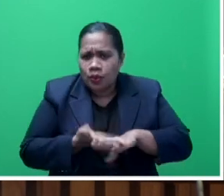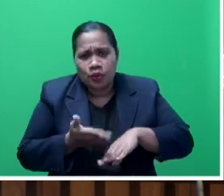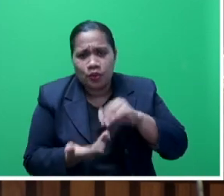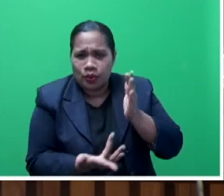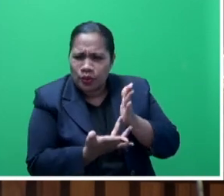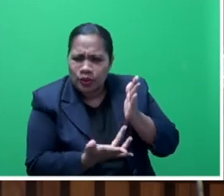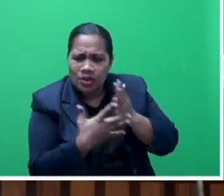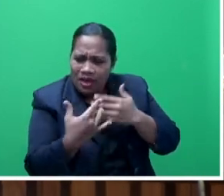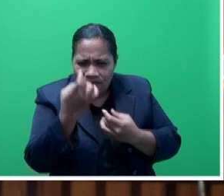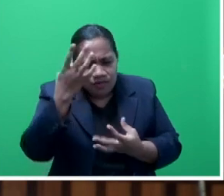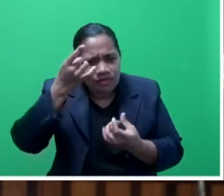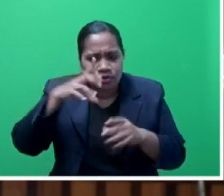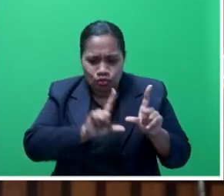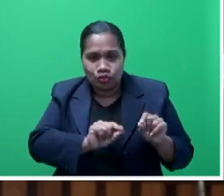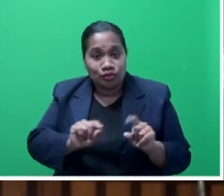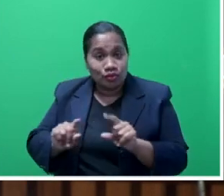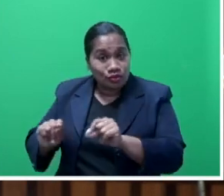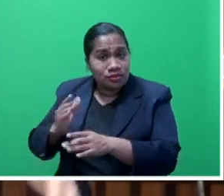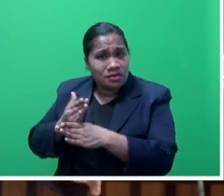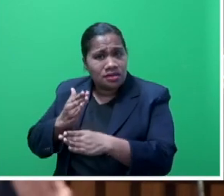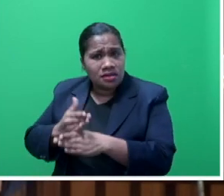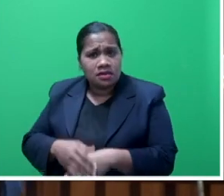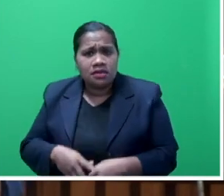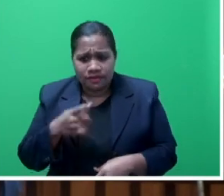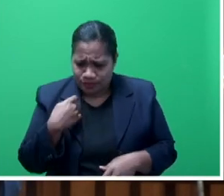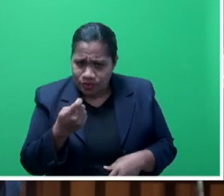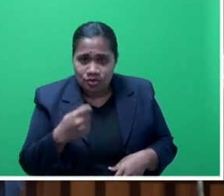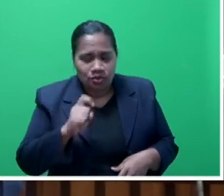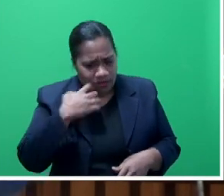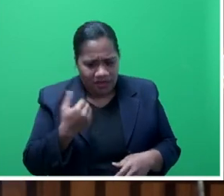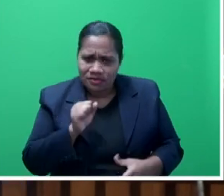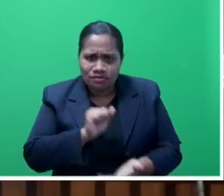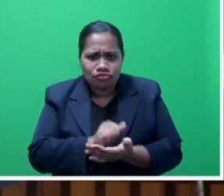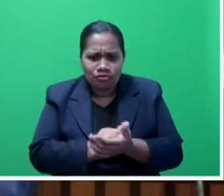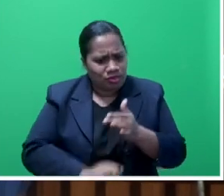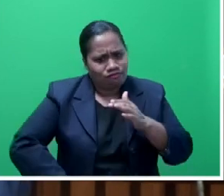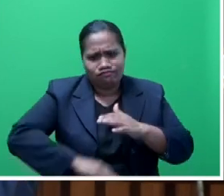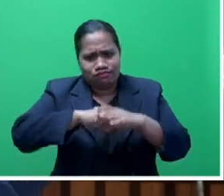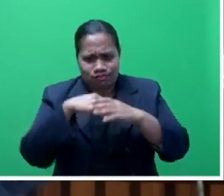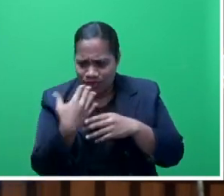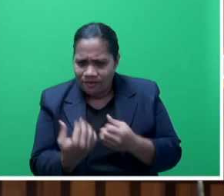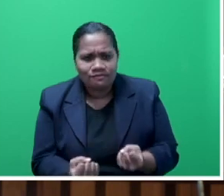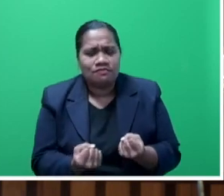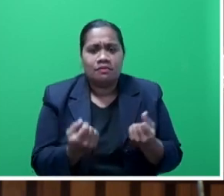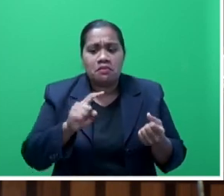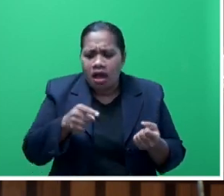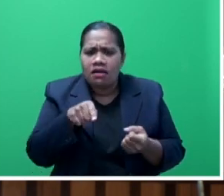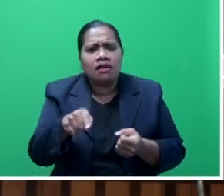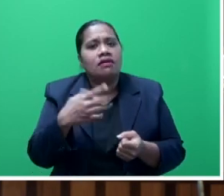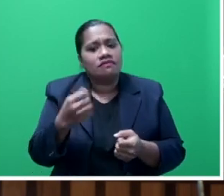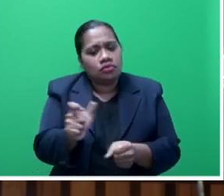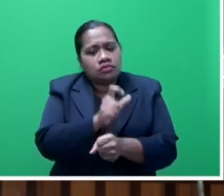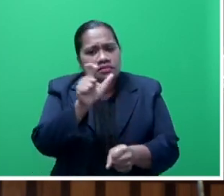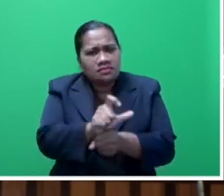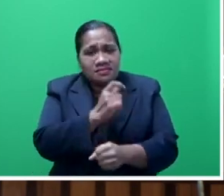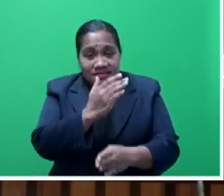the information to do so. And very soon we'll be able to build at full capacity. But it creates jobs. When you have a civil servant or someone in a